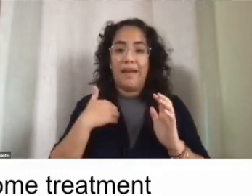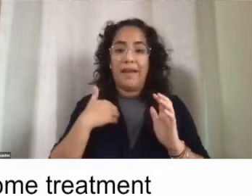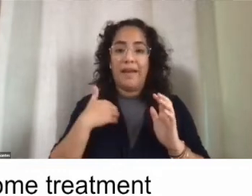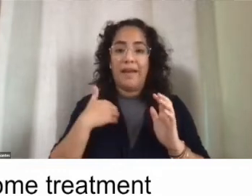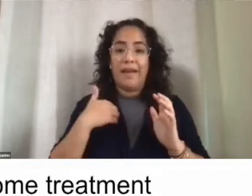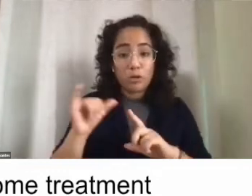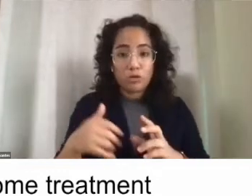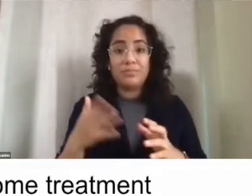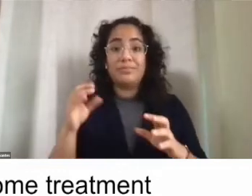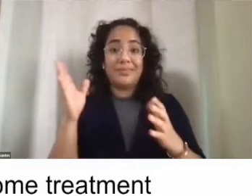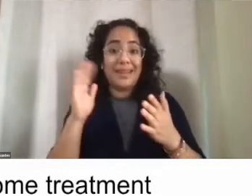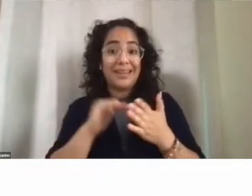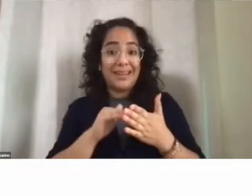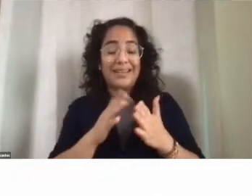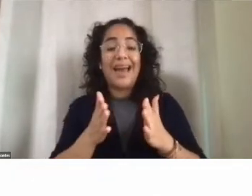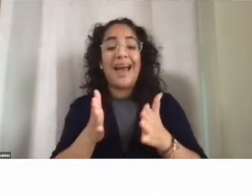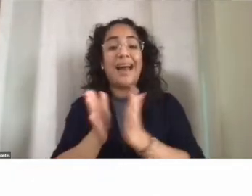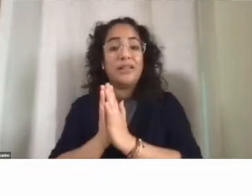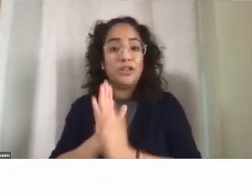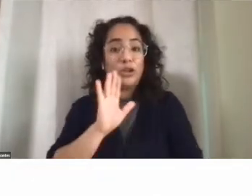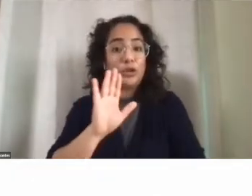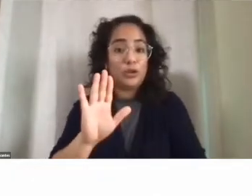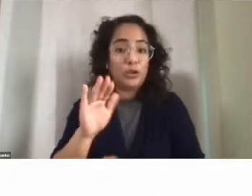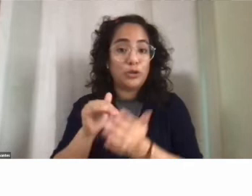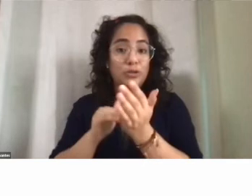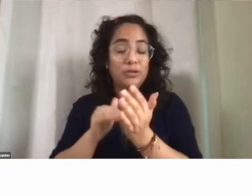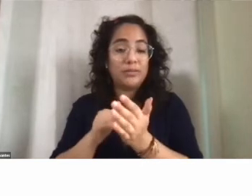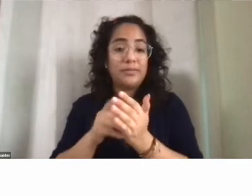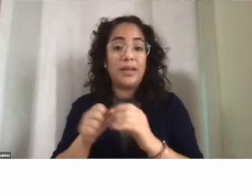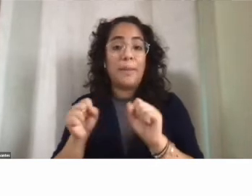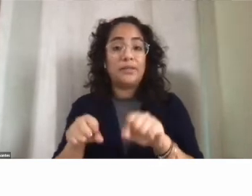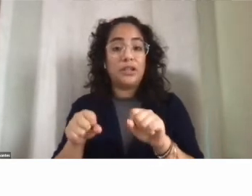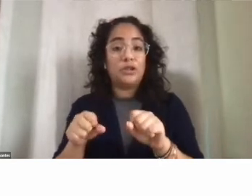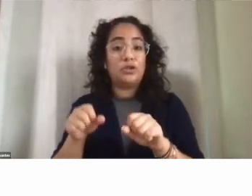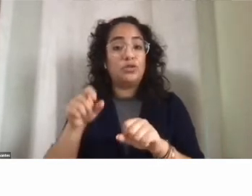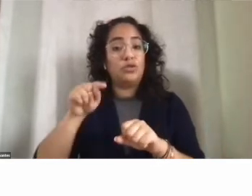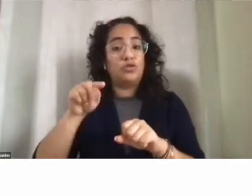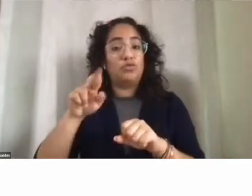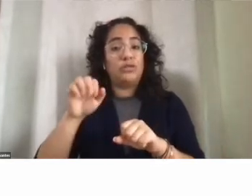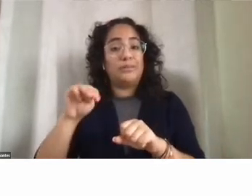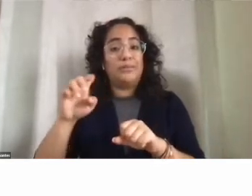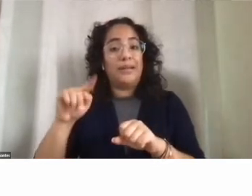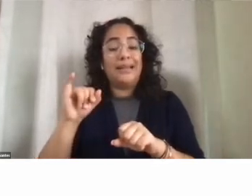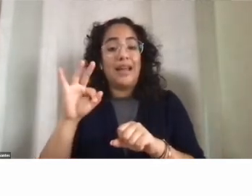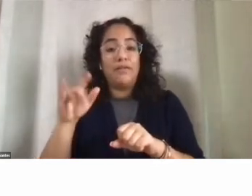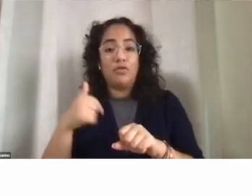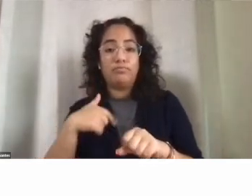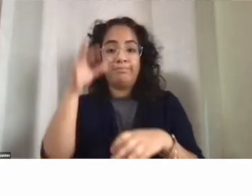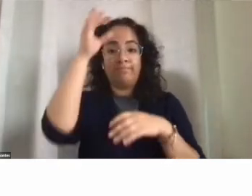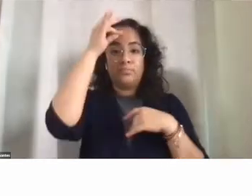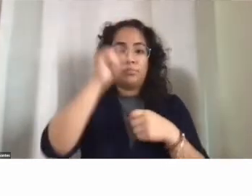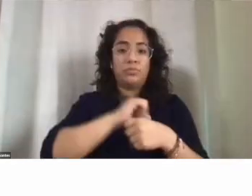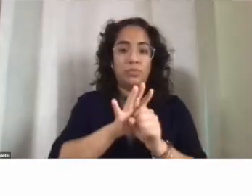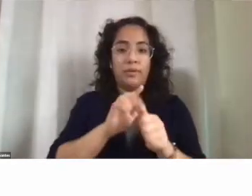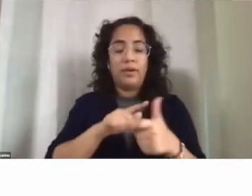And again, ask your doctor about the potential treatments in case you get COVID-19, in case you get the